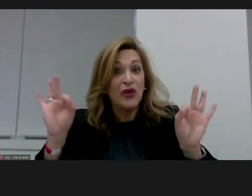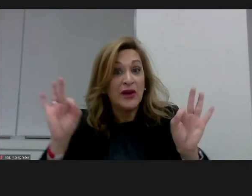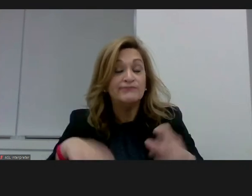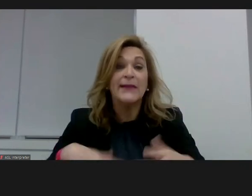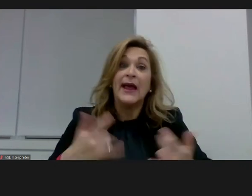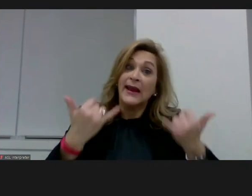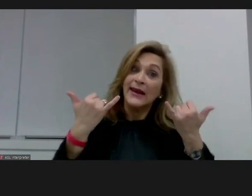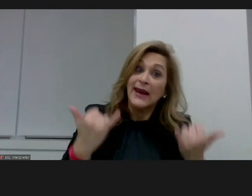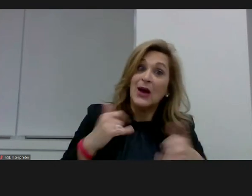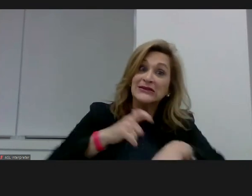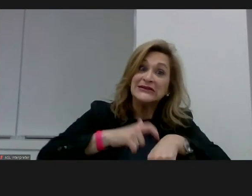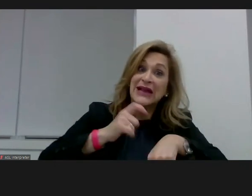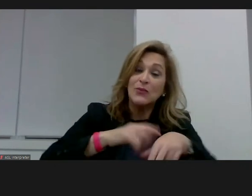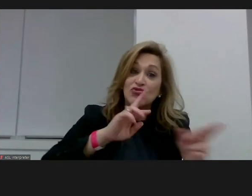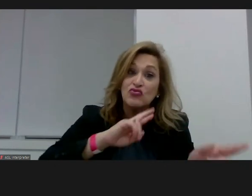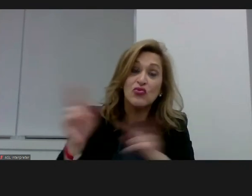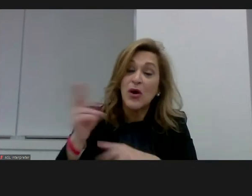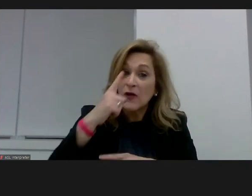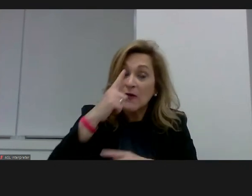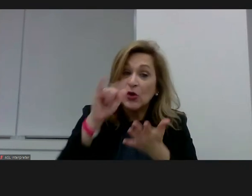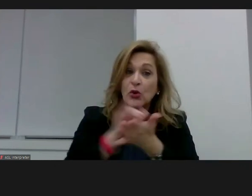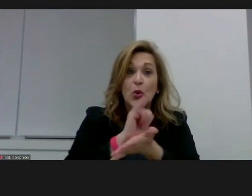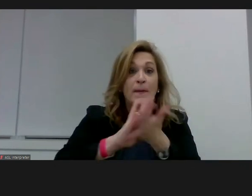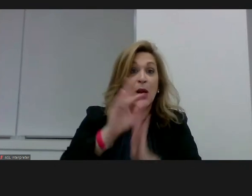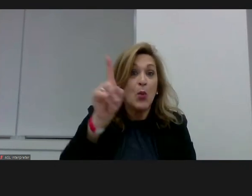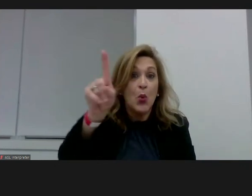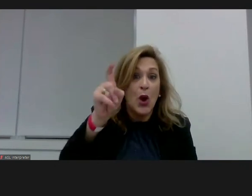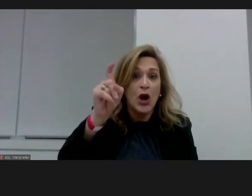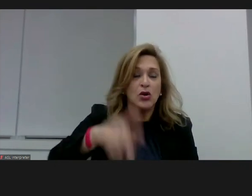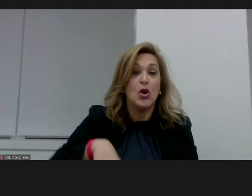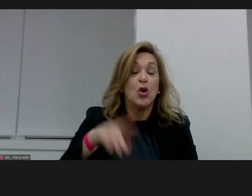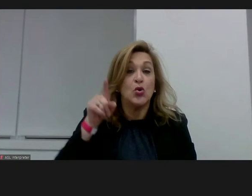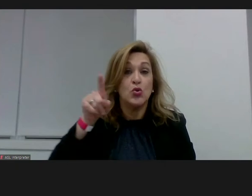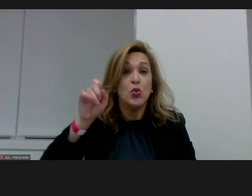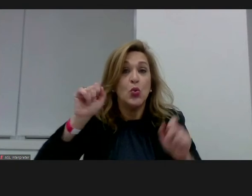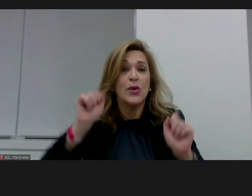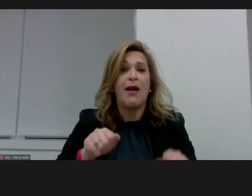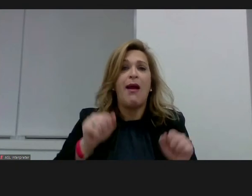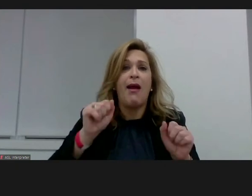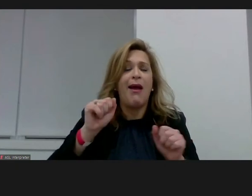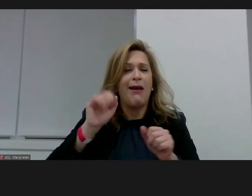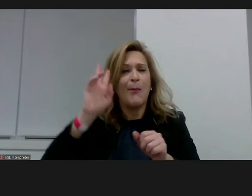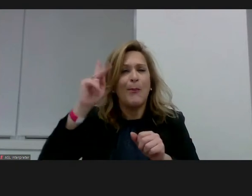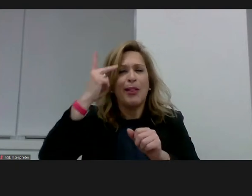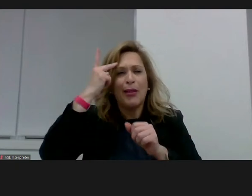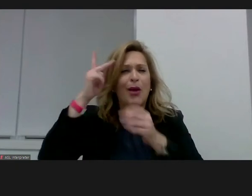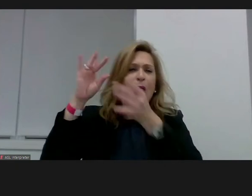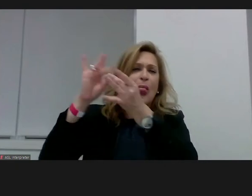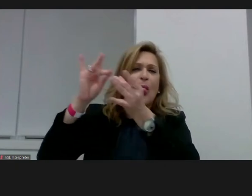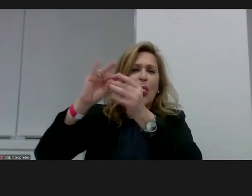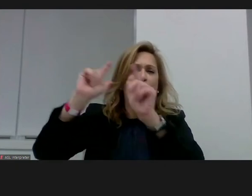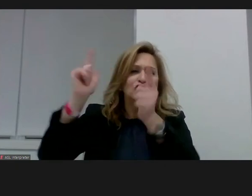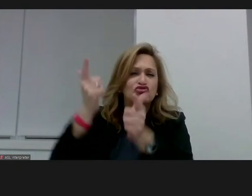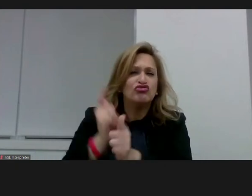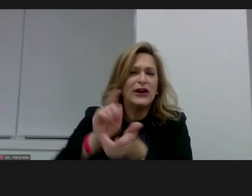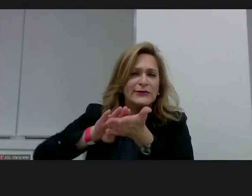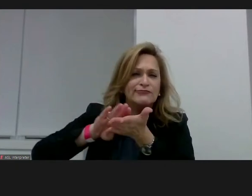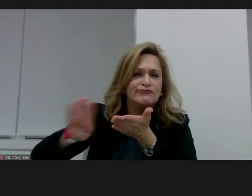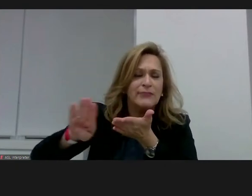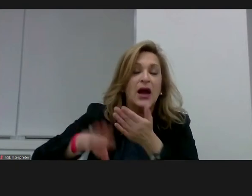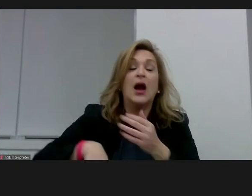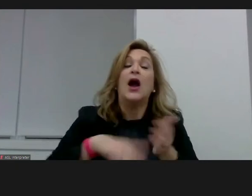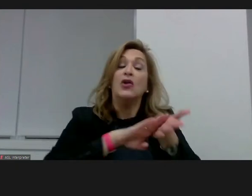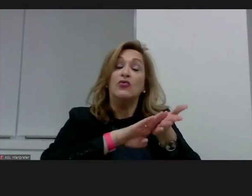100. You can shrink the bureaucracy, okay? You eliminate the booths, you end booth robberies, you eliminate